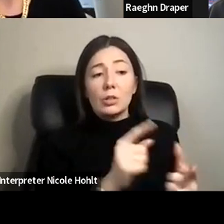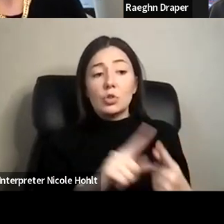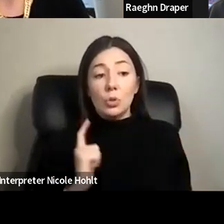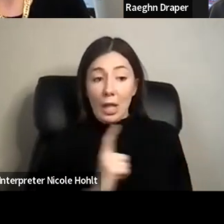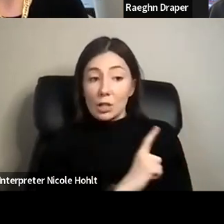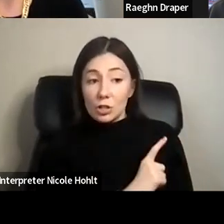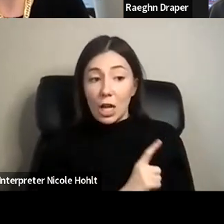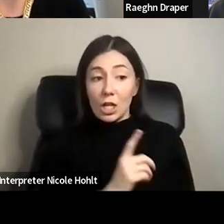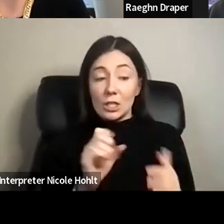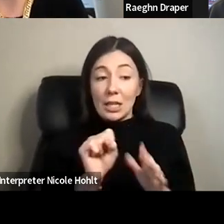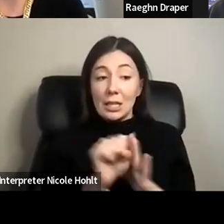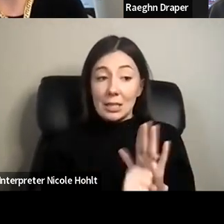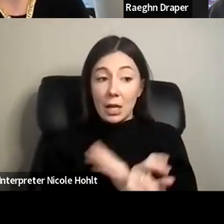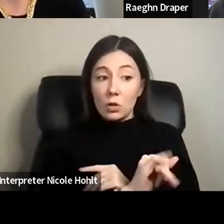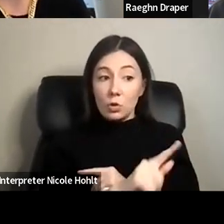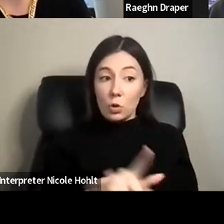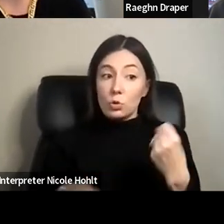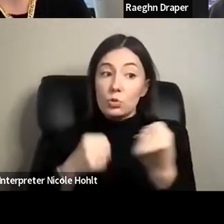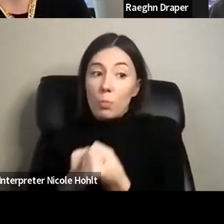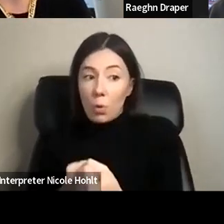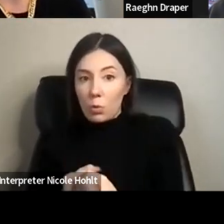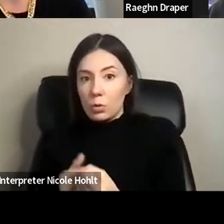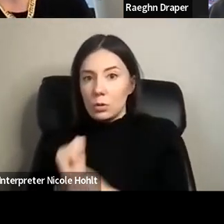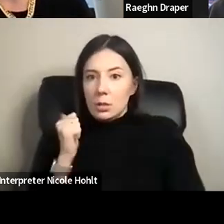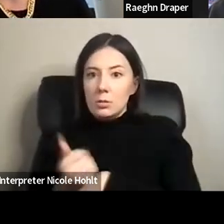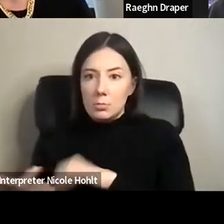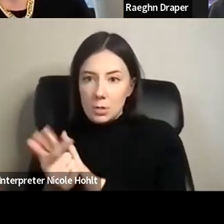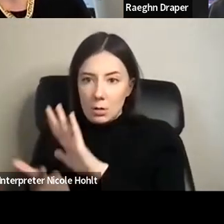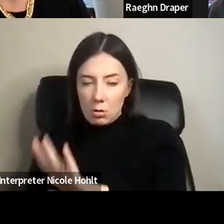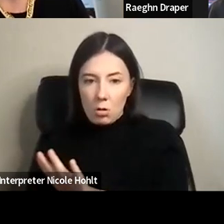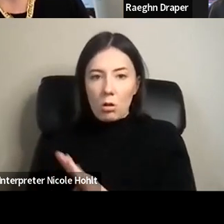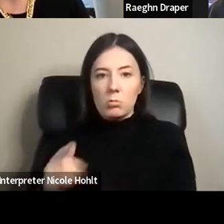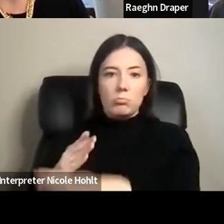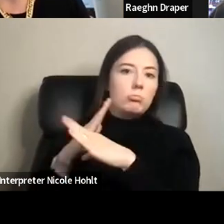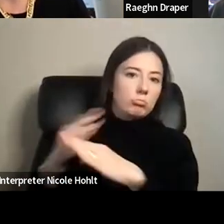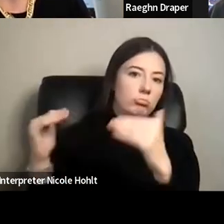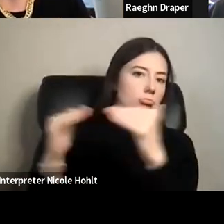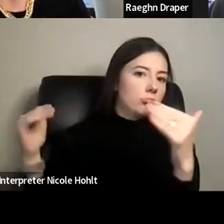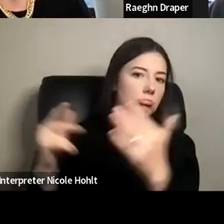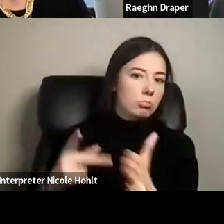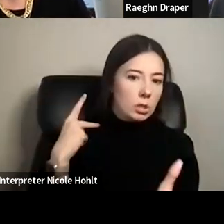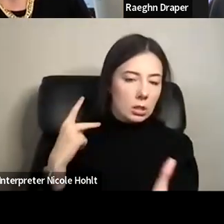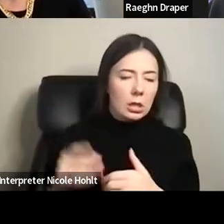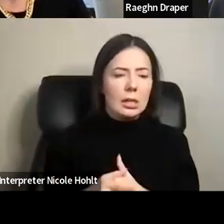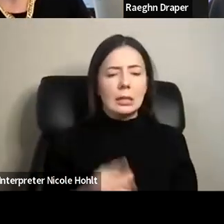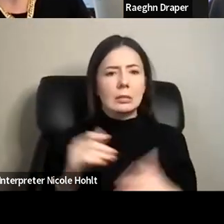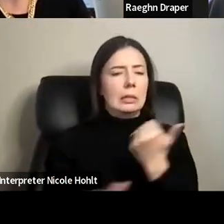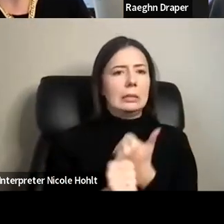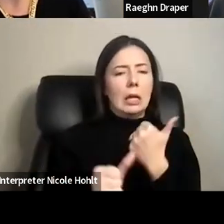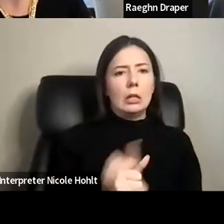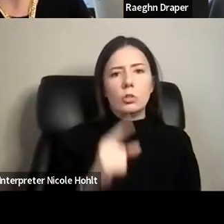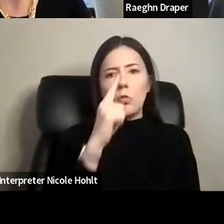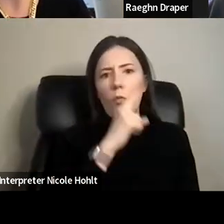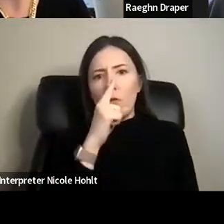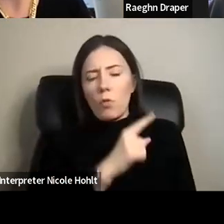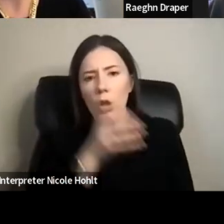And so that's a very dangerous false concept, is that if would